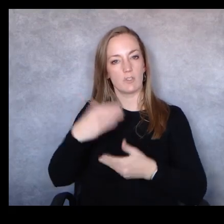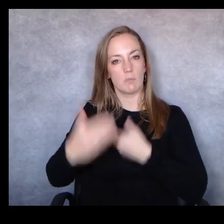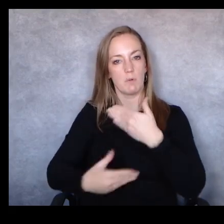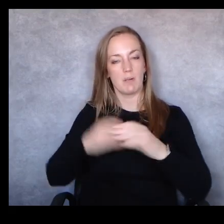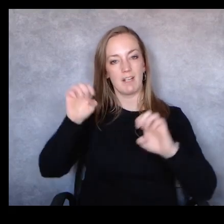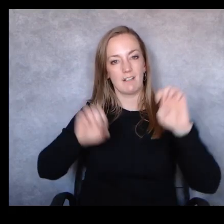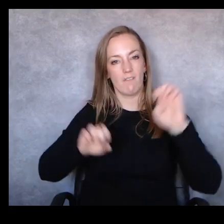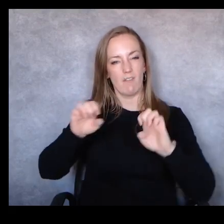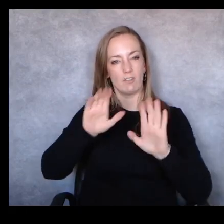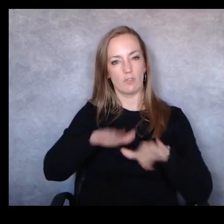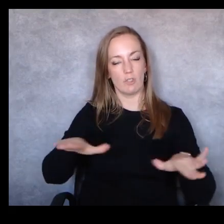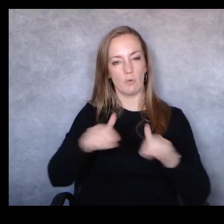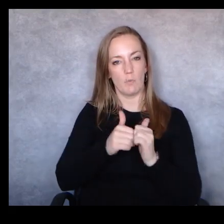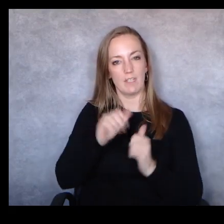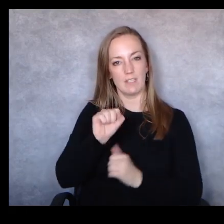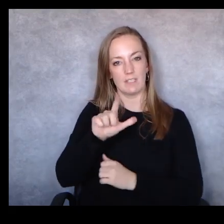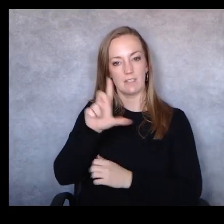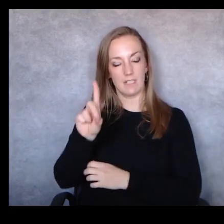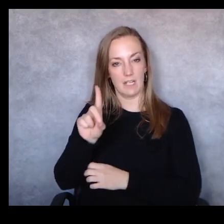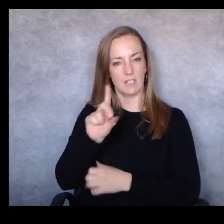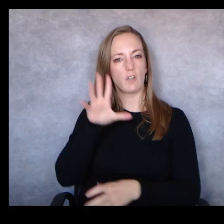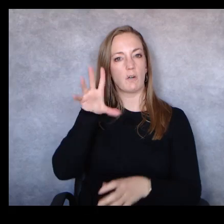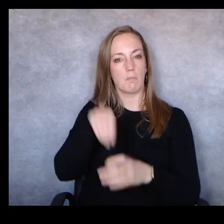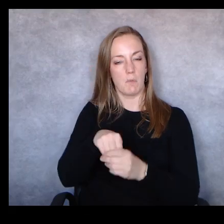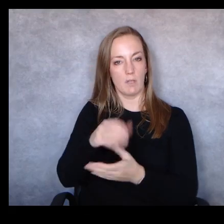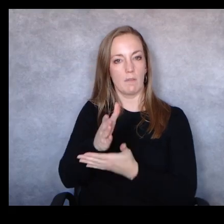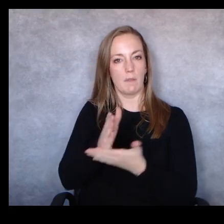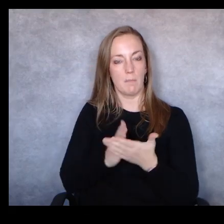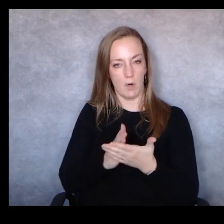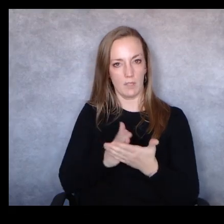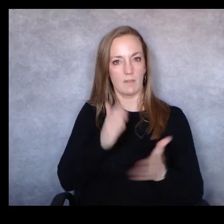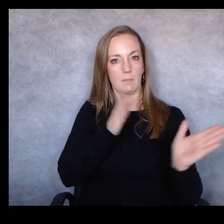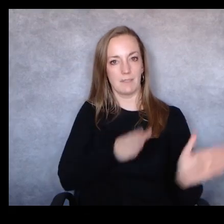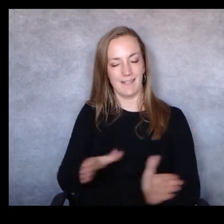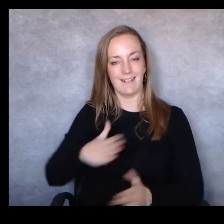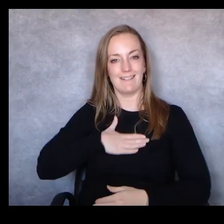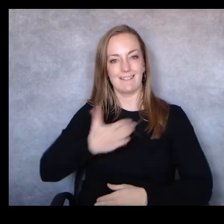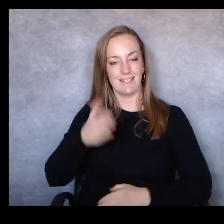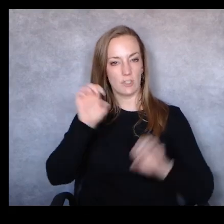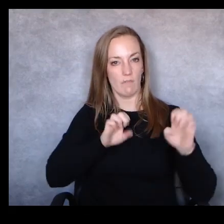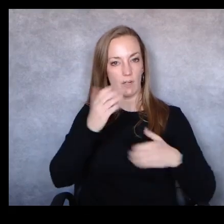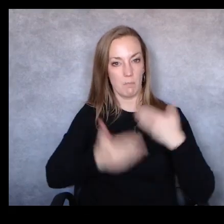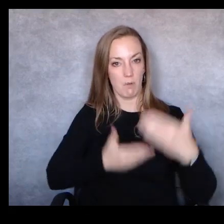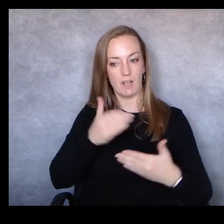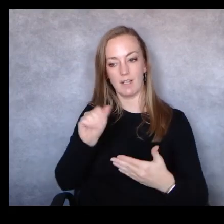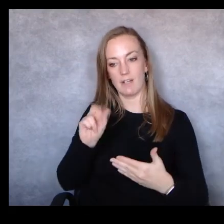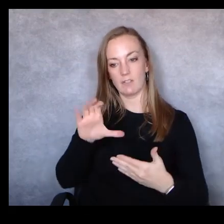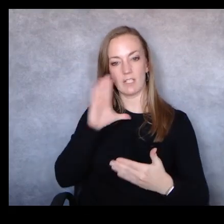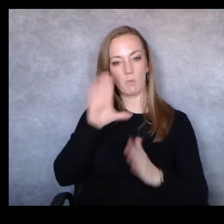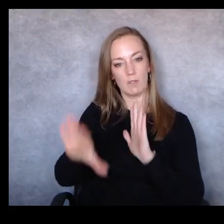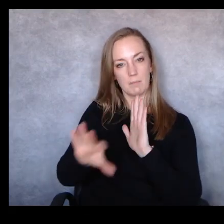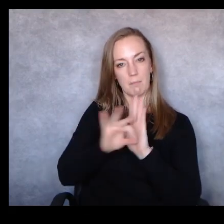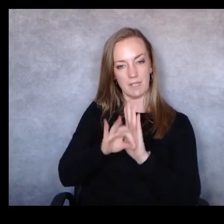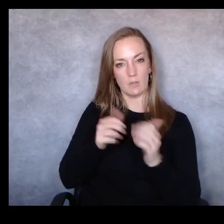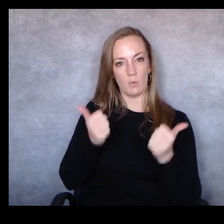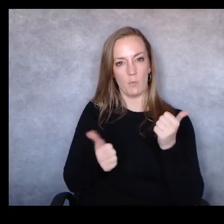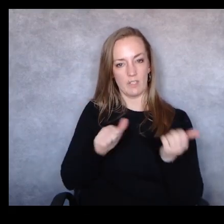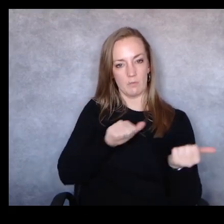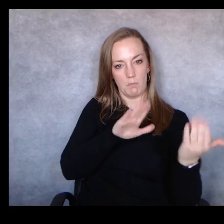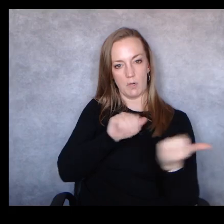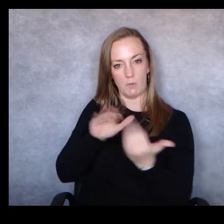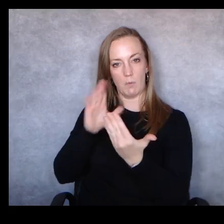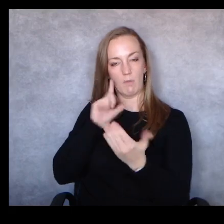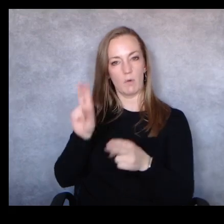SLD. As a part of the planning and consent to evaluate process, the ARC will select the method to be used for the